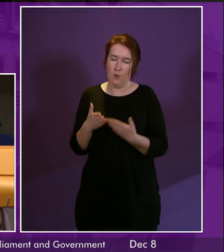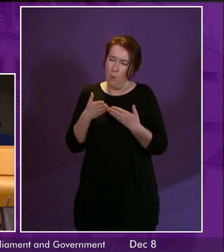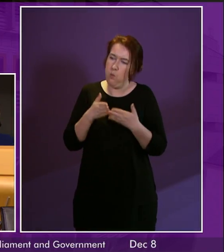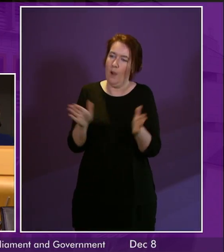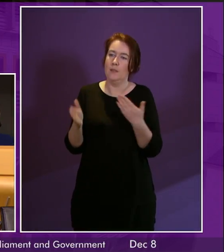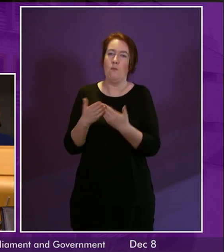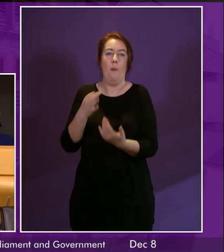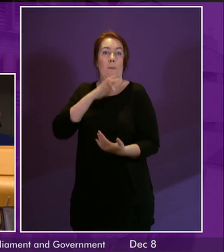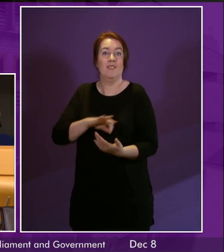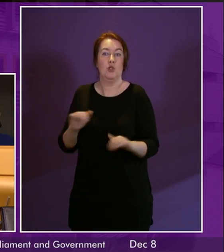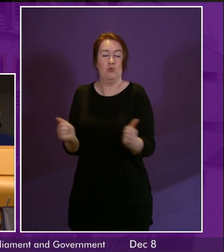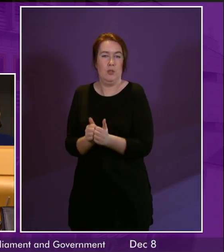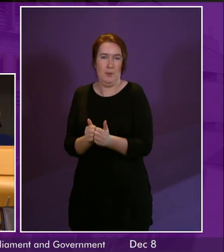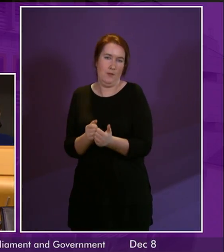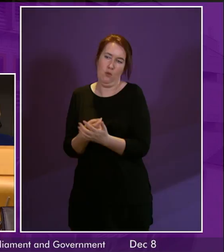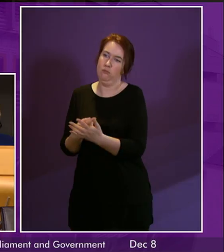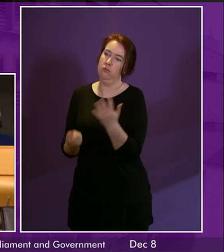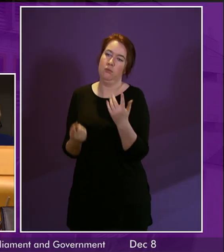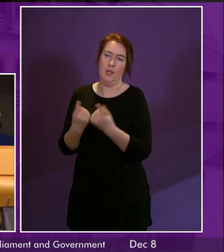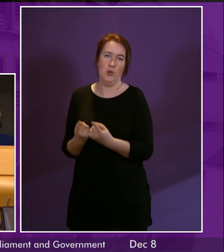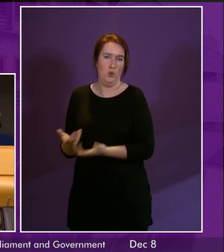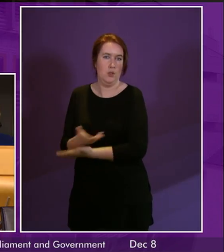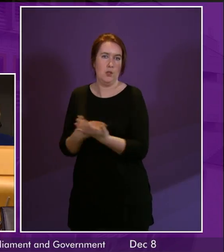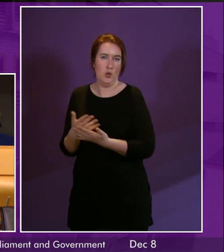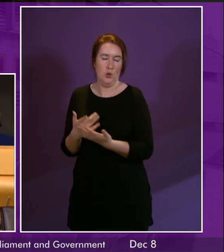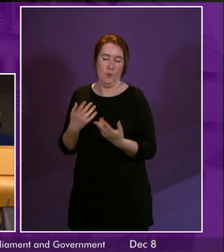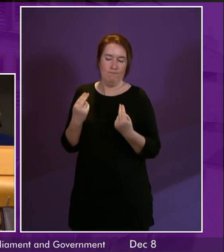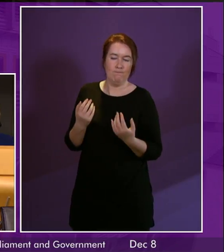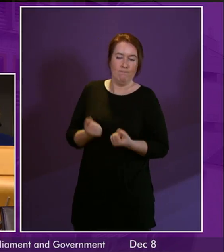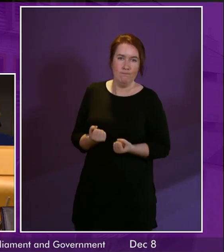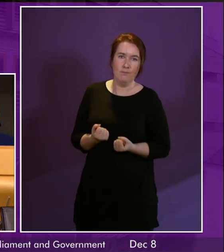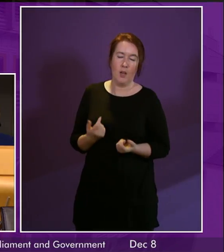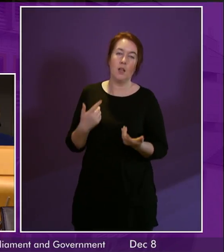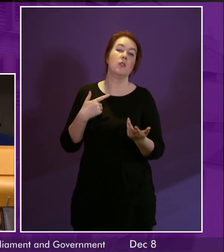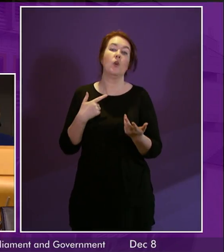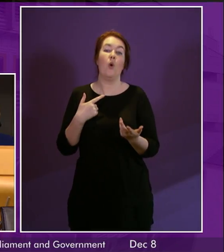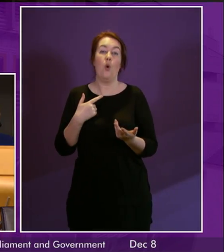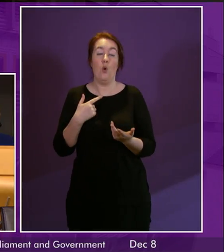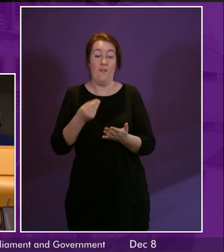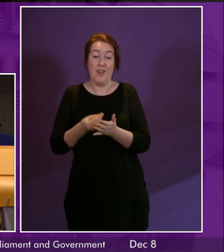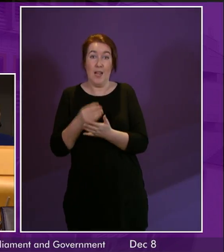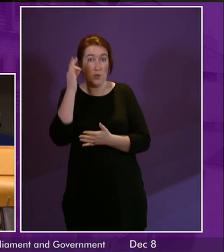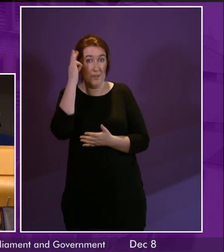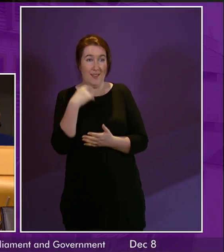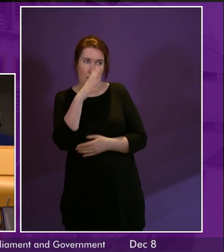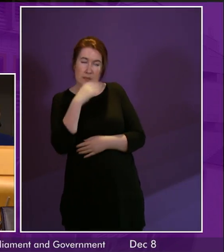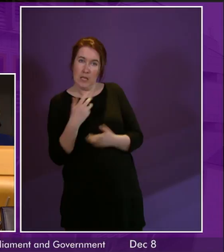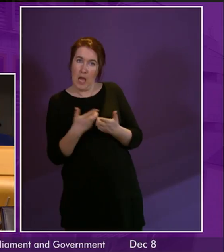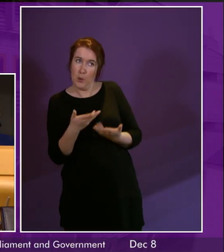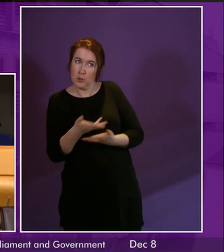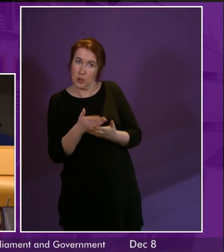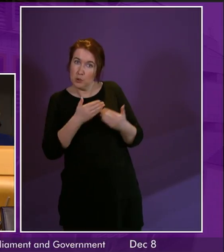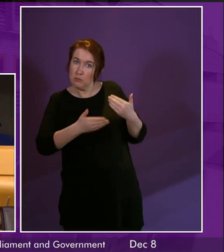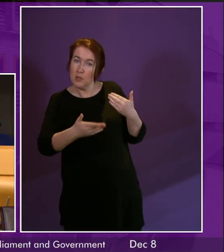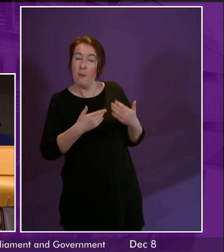beneficial agreement on the whole range of issues under discussion. Now, we got hints on the Finance Committee about how negotiations were going along the